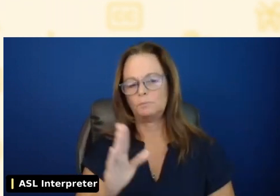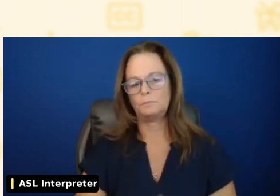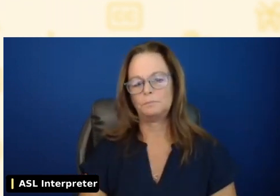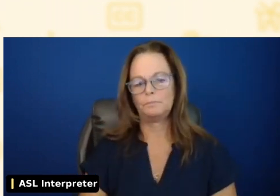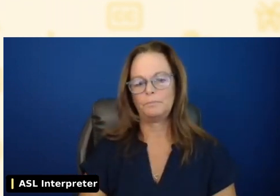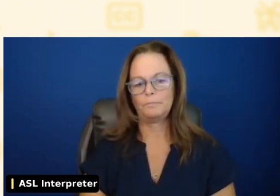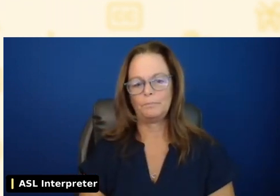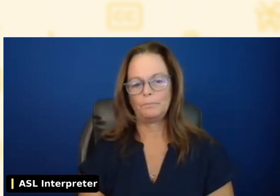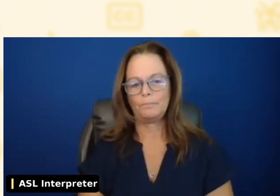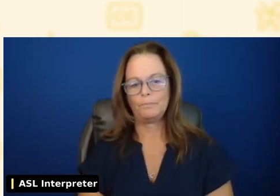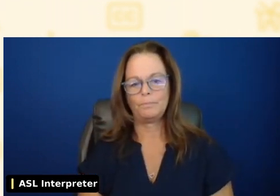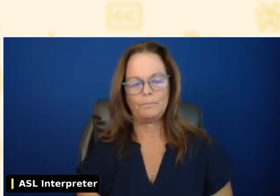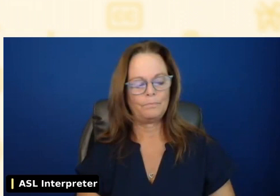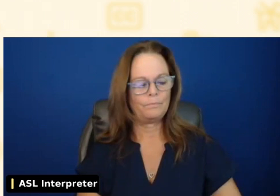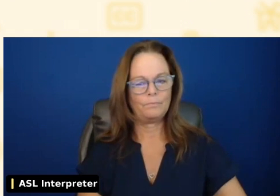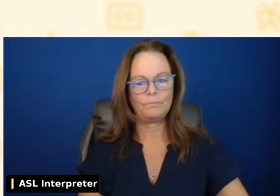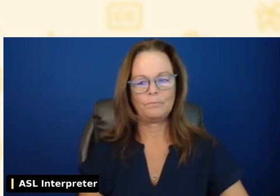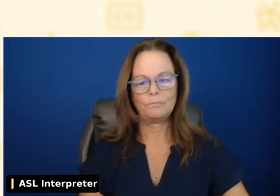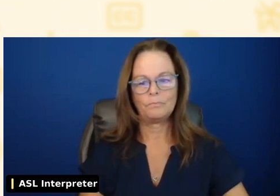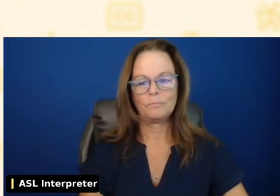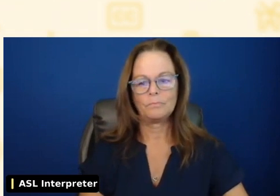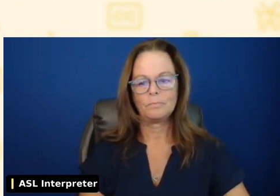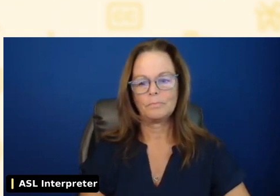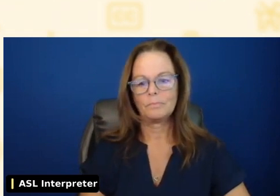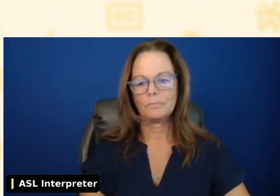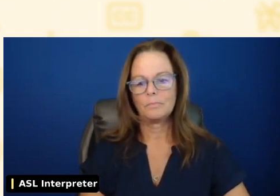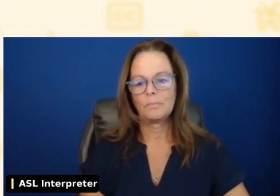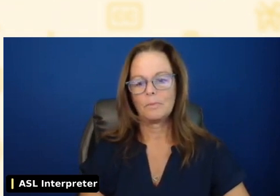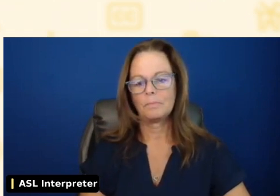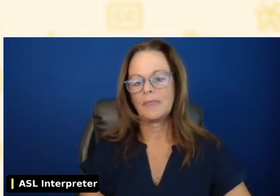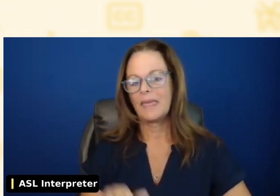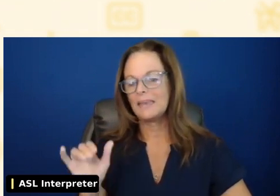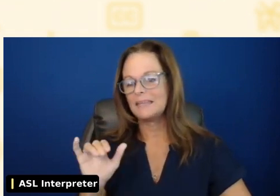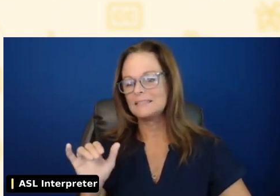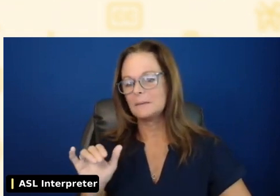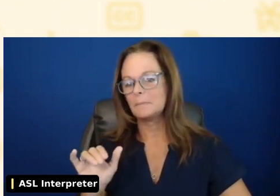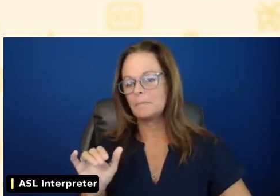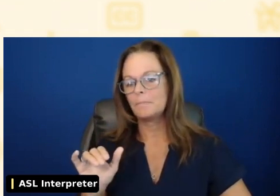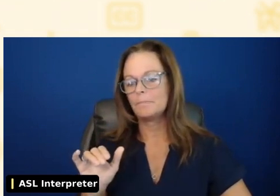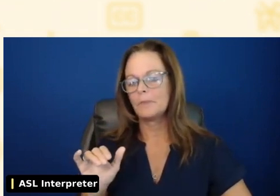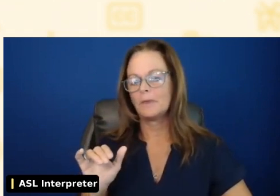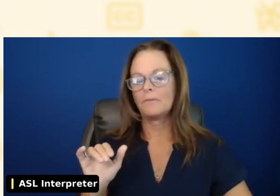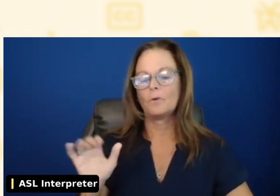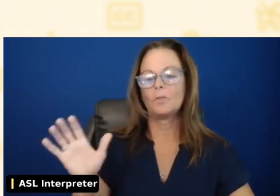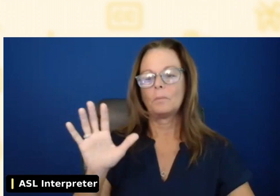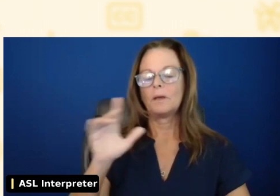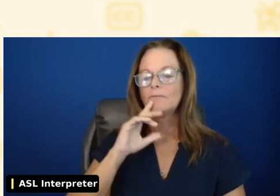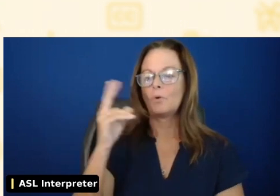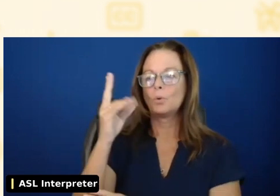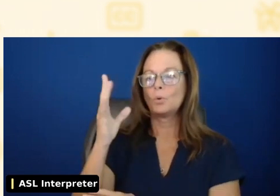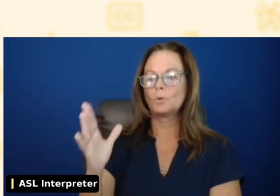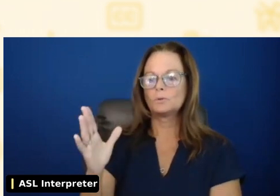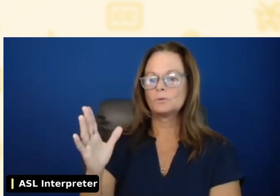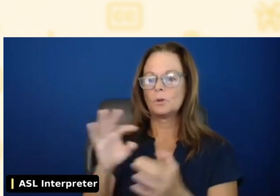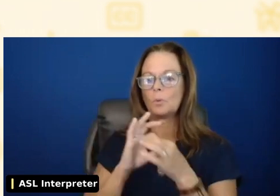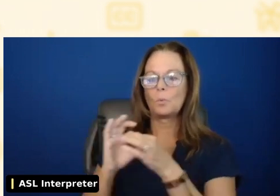And do screen readers evaluate the entire email in the same way as an entire web page? So users can skip around to